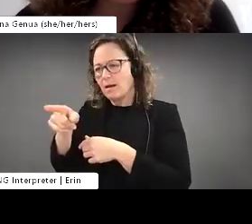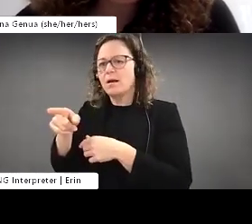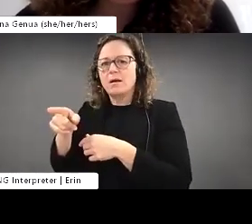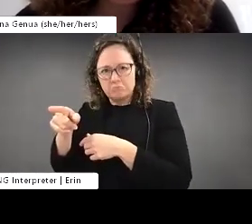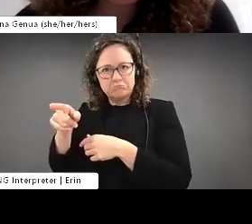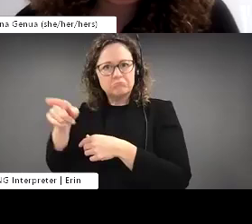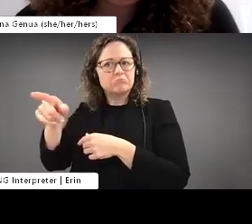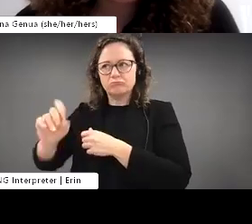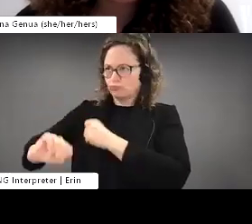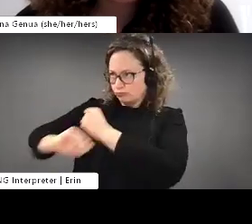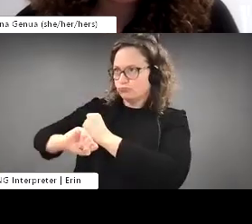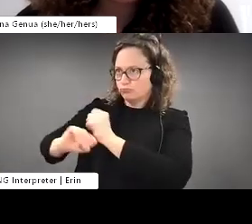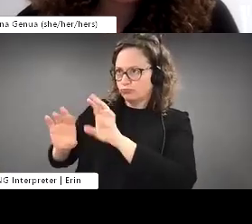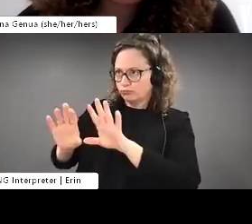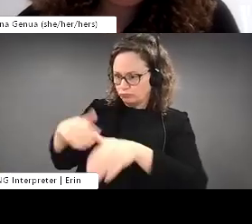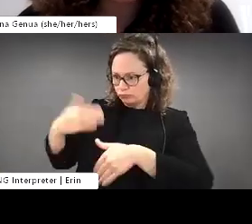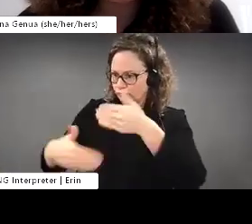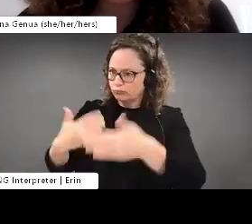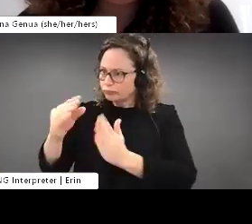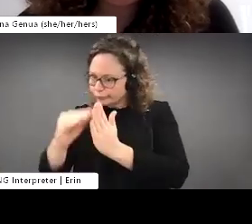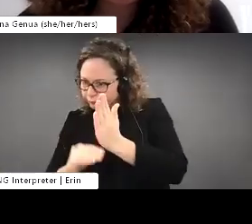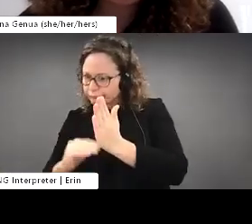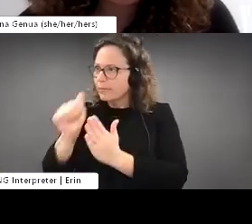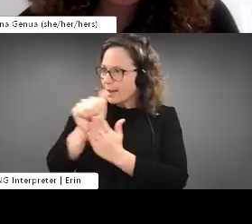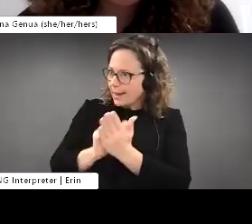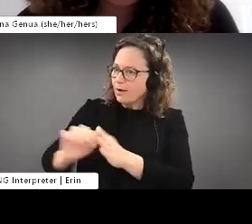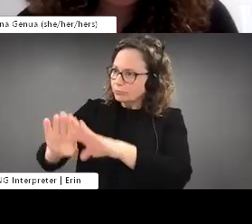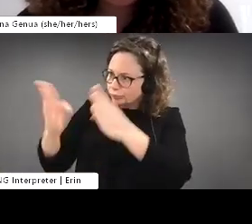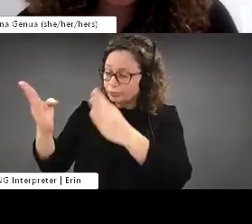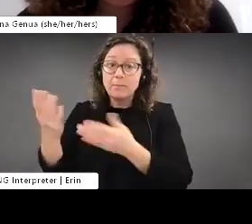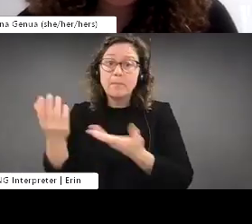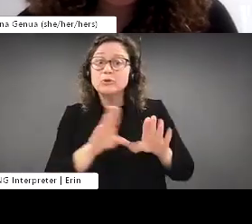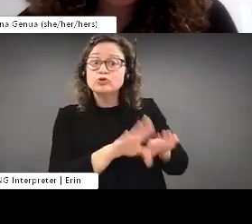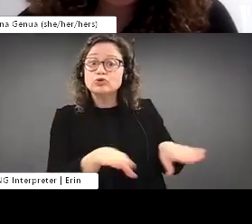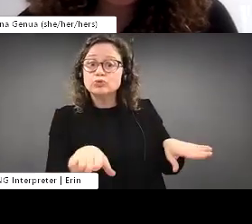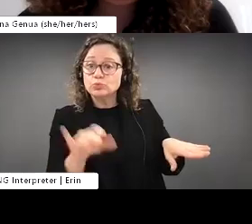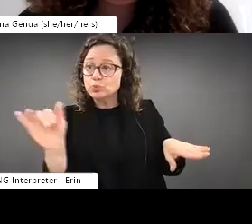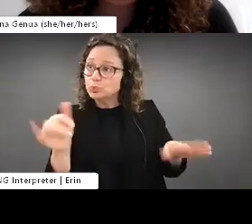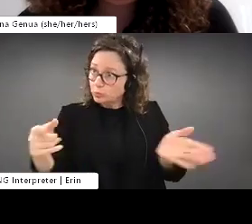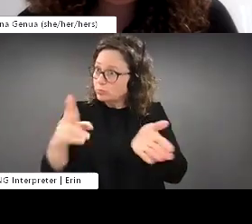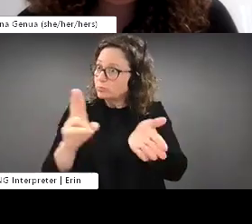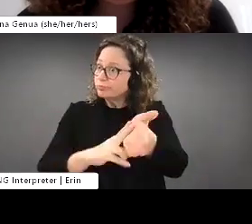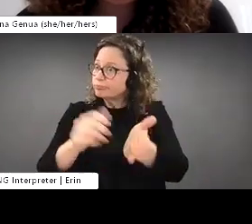support Riley in opening an account for her and potentially her kids.